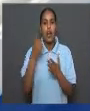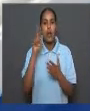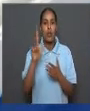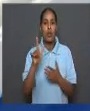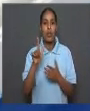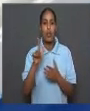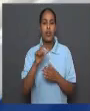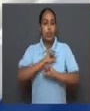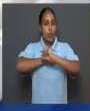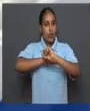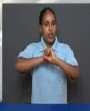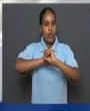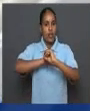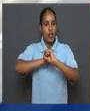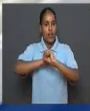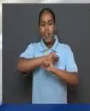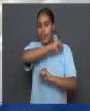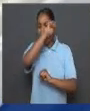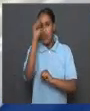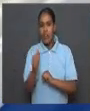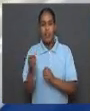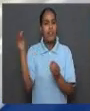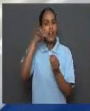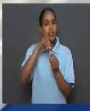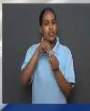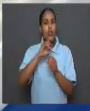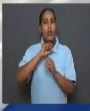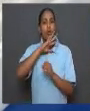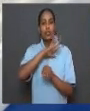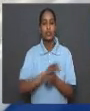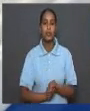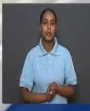aluminium is protected from any further corrosion.